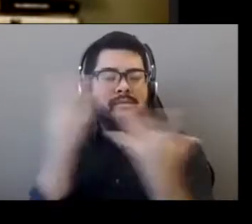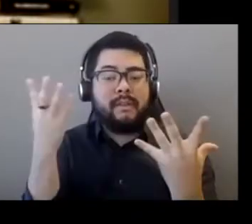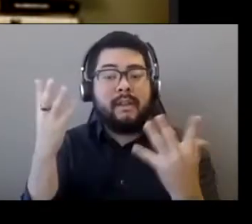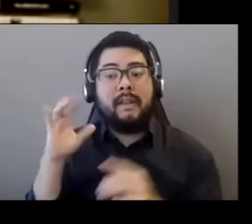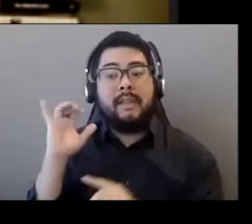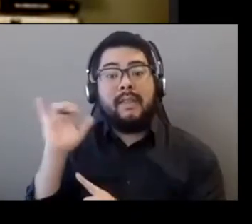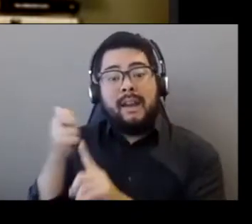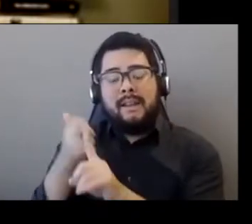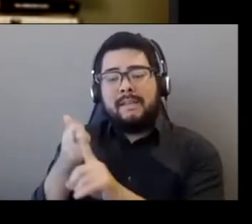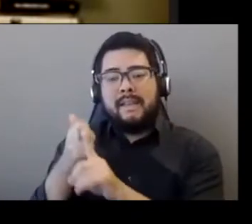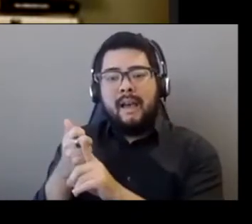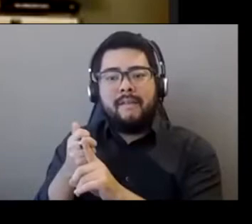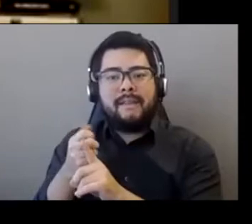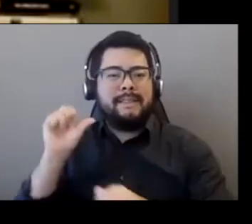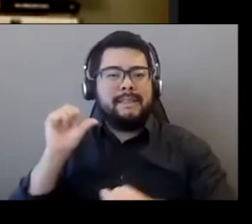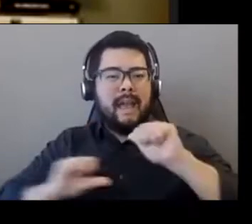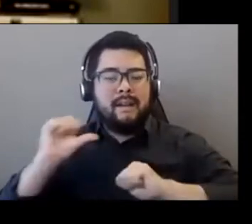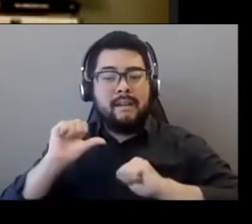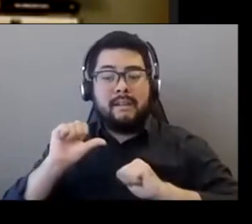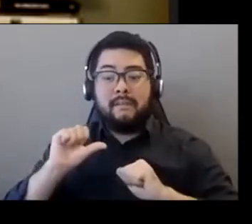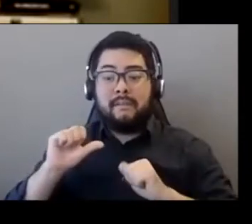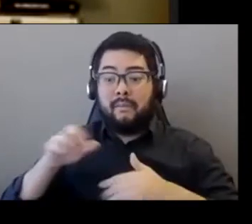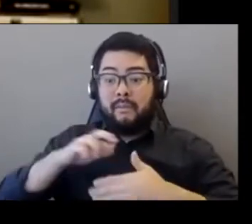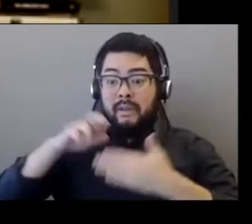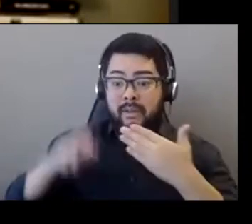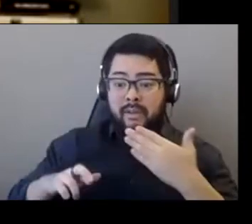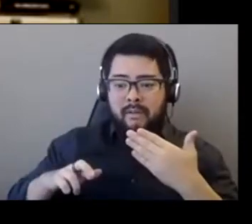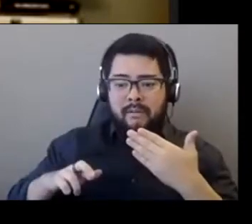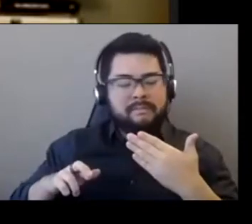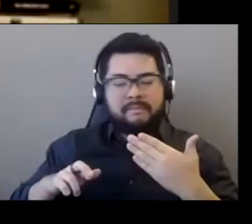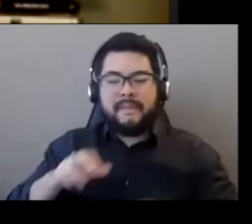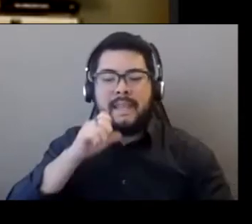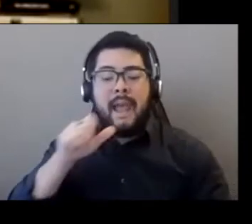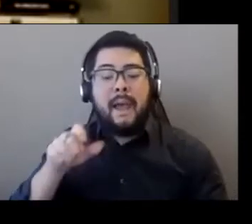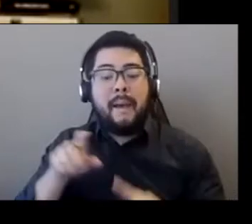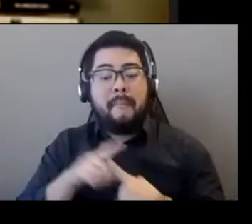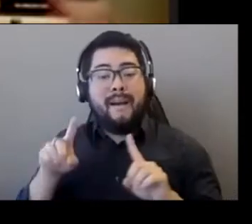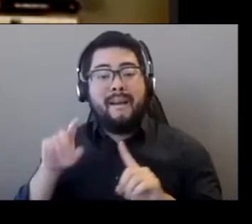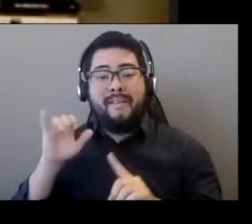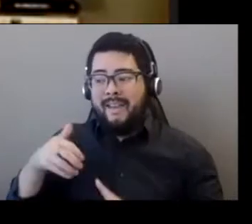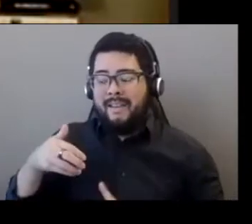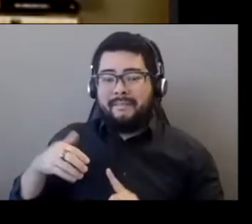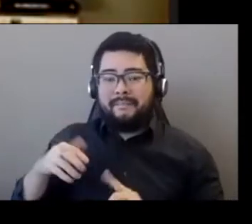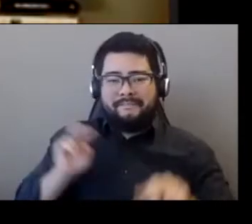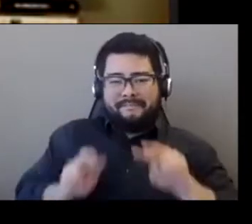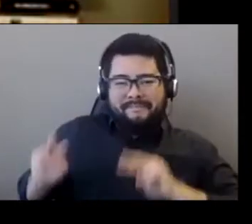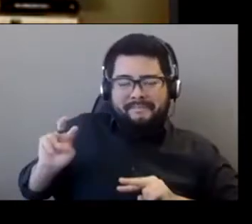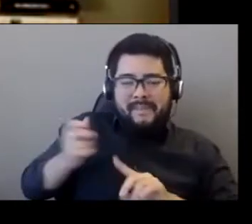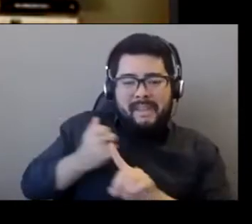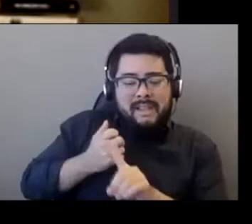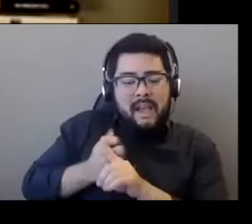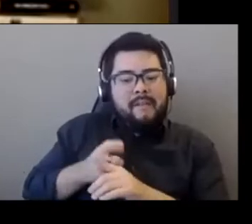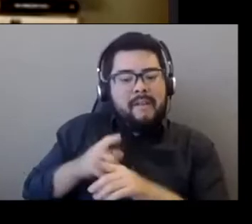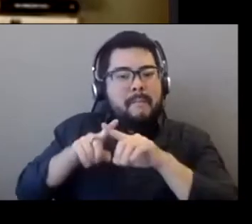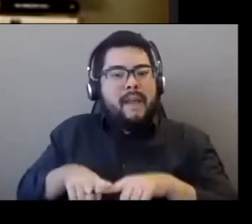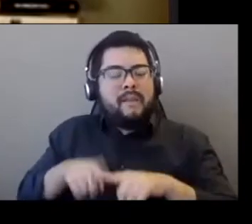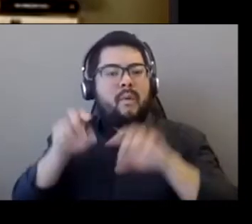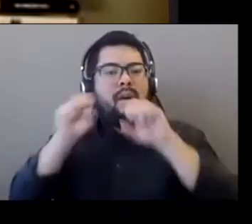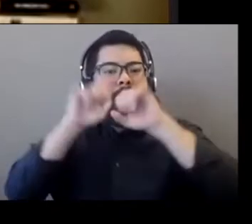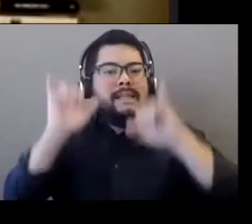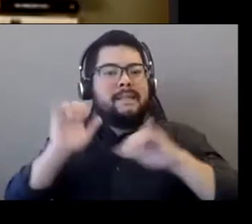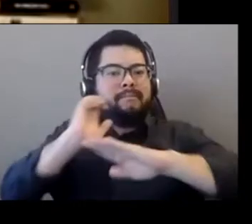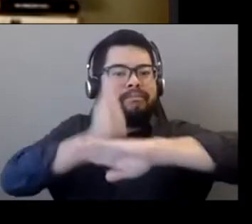outcome of thinking, but in fact, objectivity is produced by the institutional location of a traditional